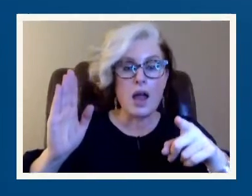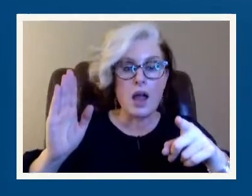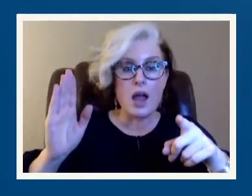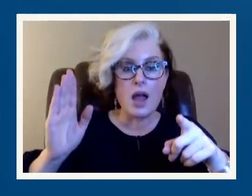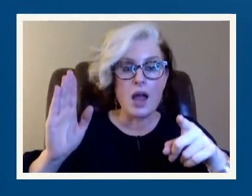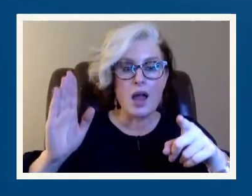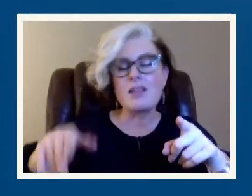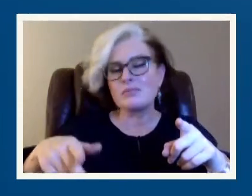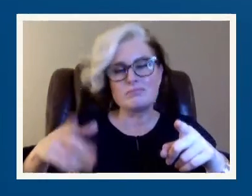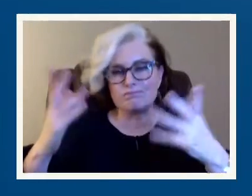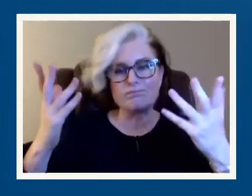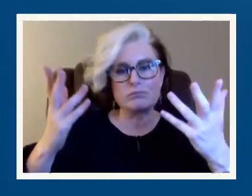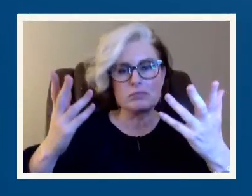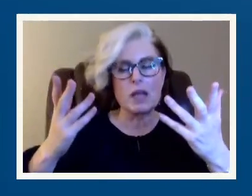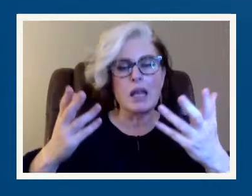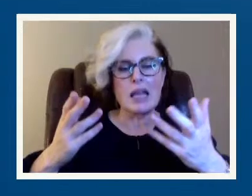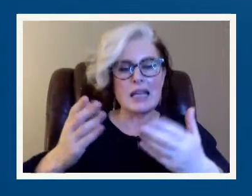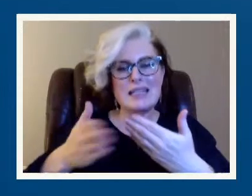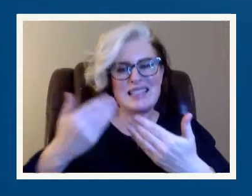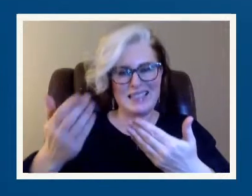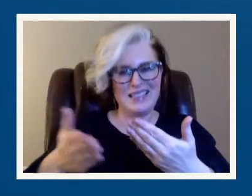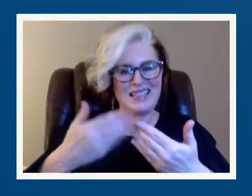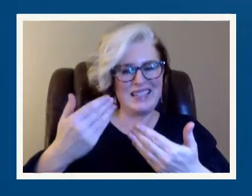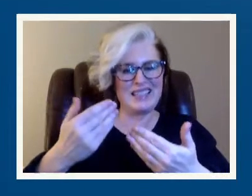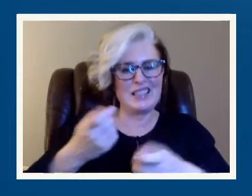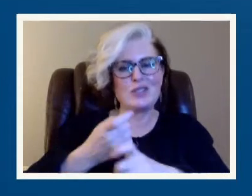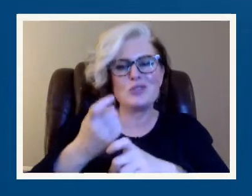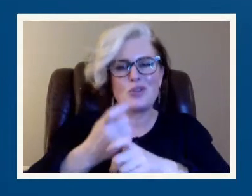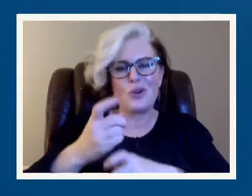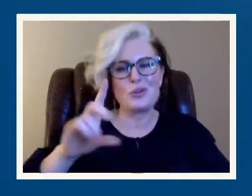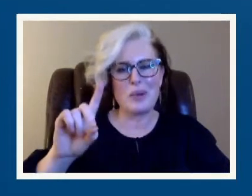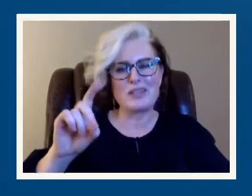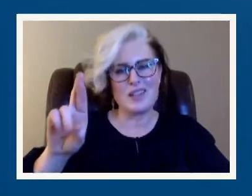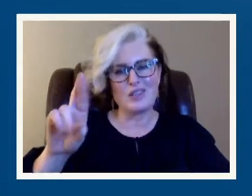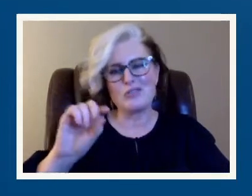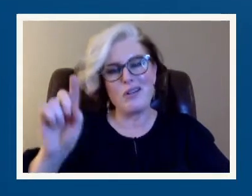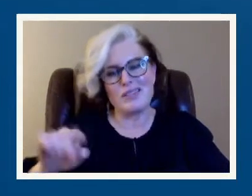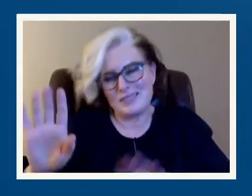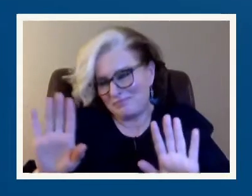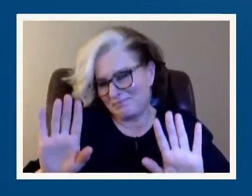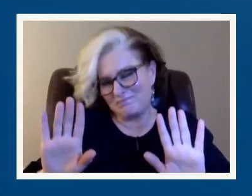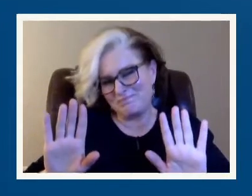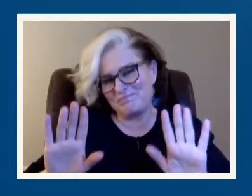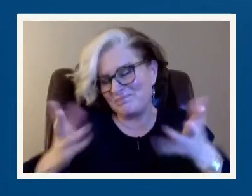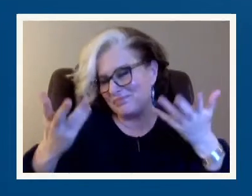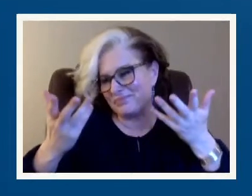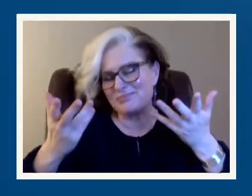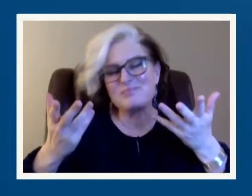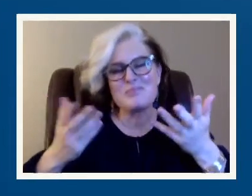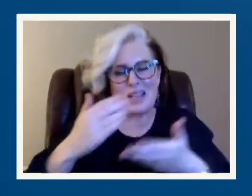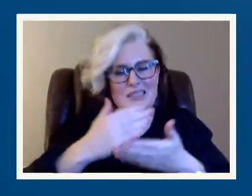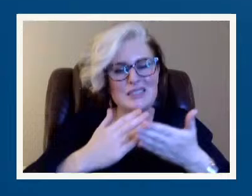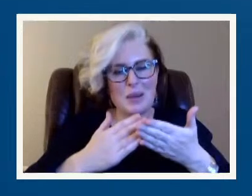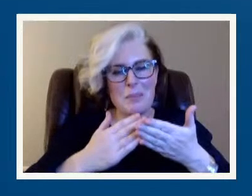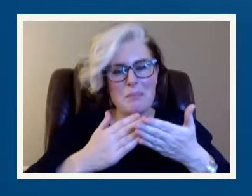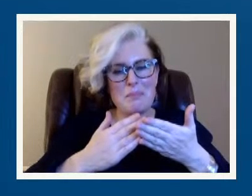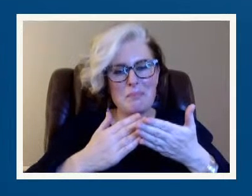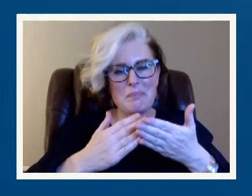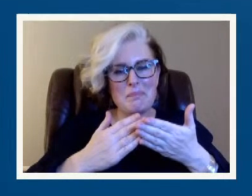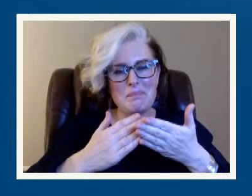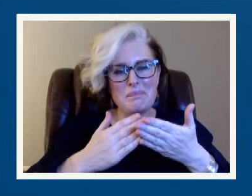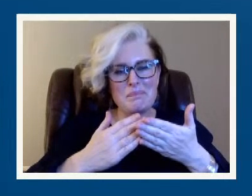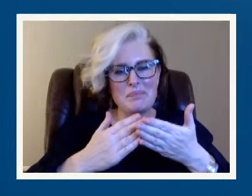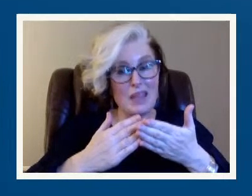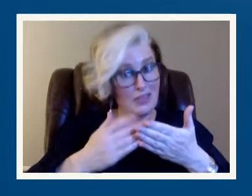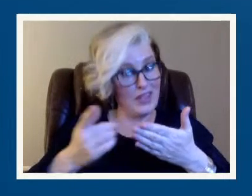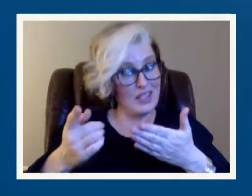let's face it, it's easy to joke about Dr. Oz. I mean, some of these, remedies